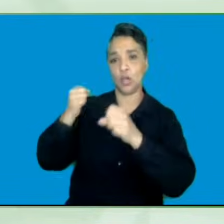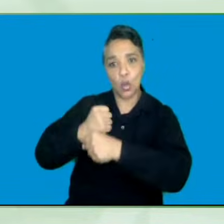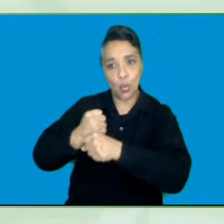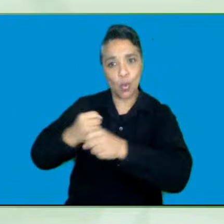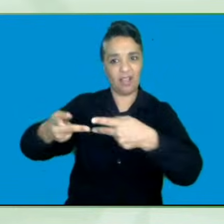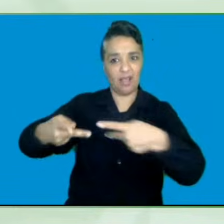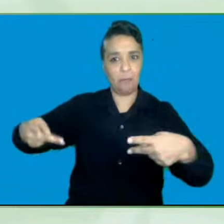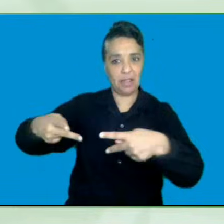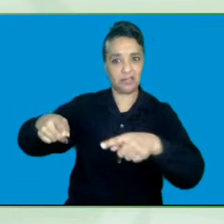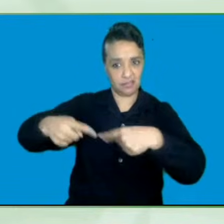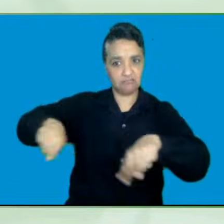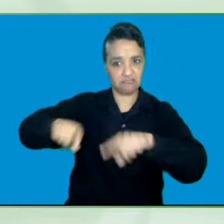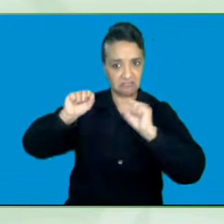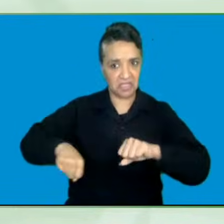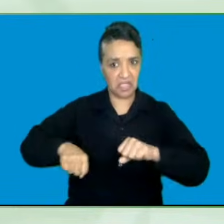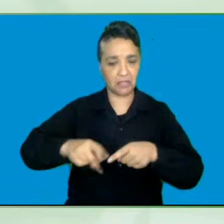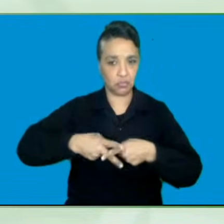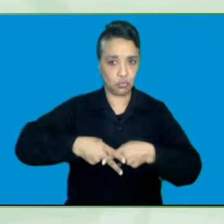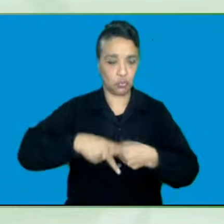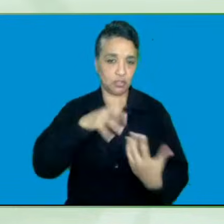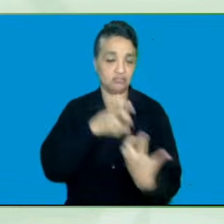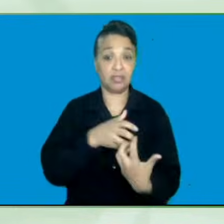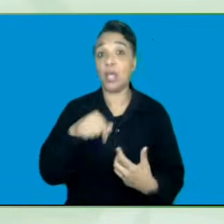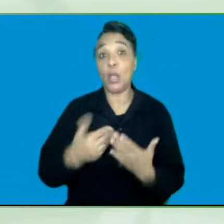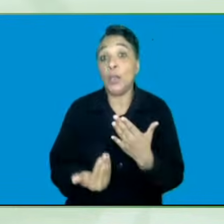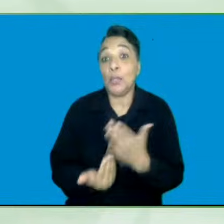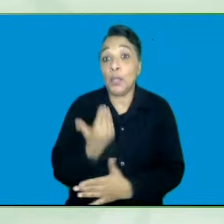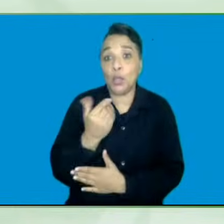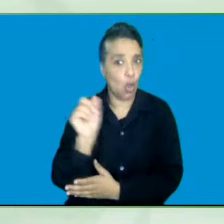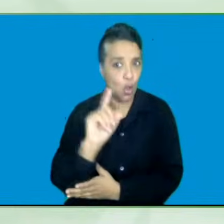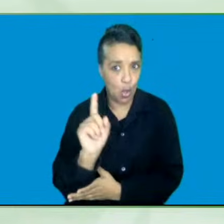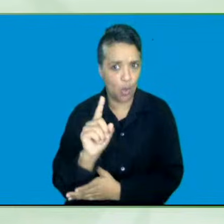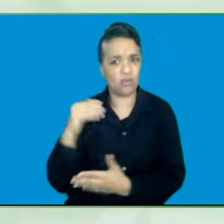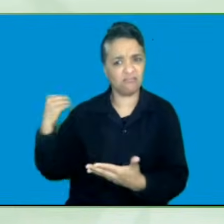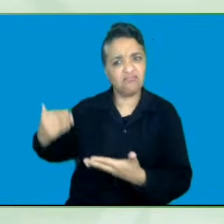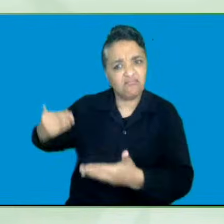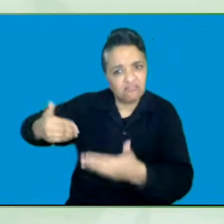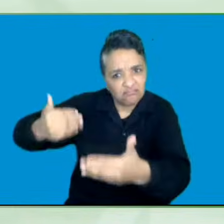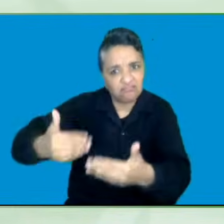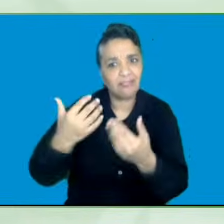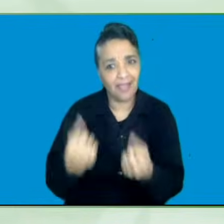These tools are not new, but what's worth mentioning